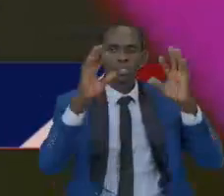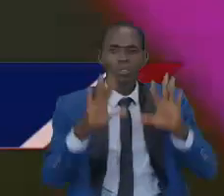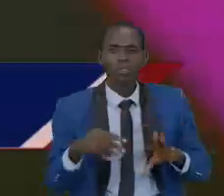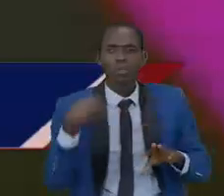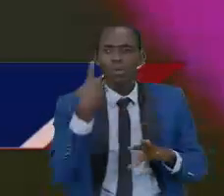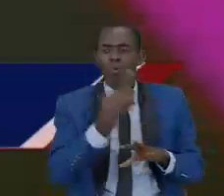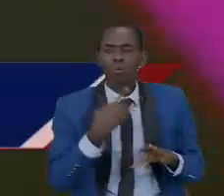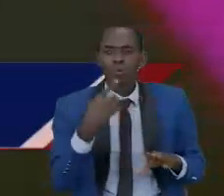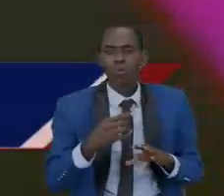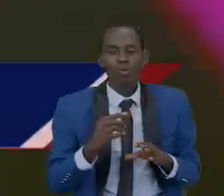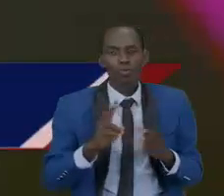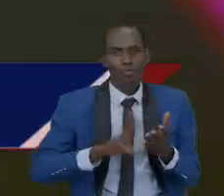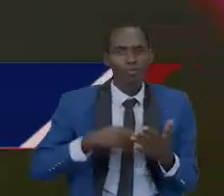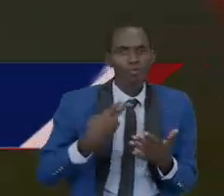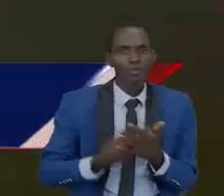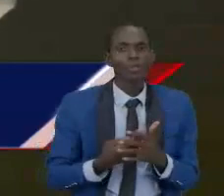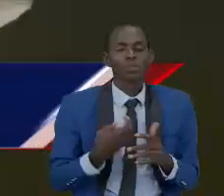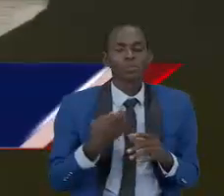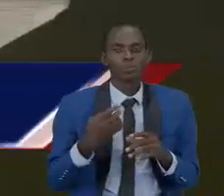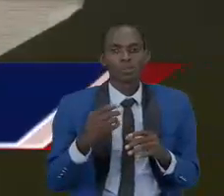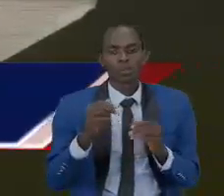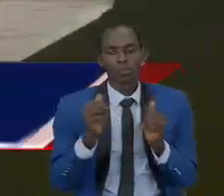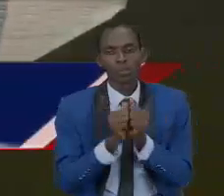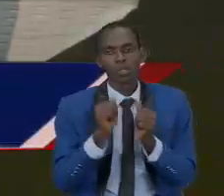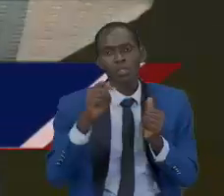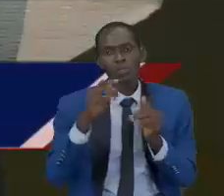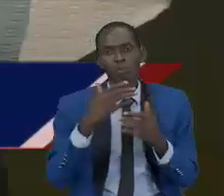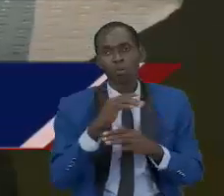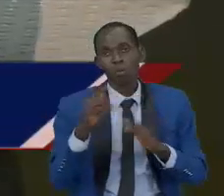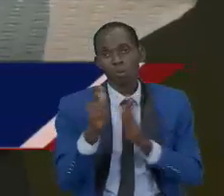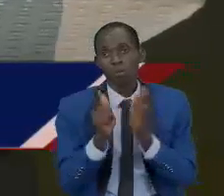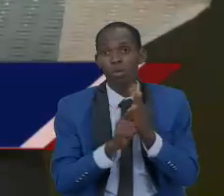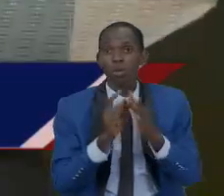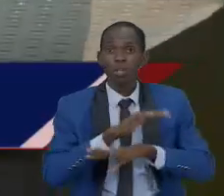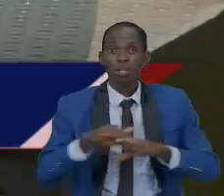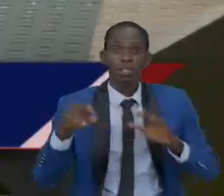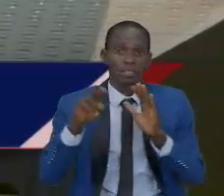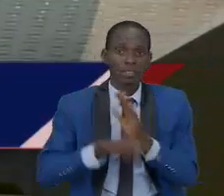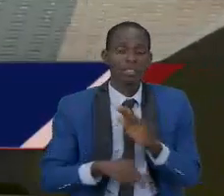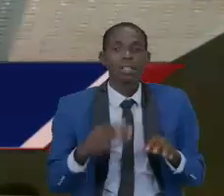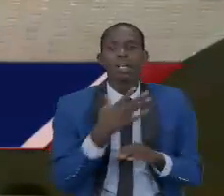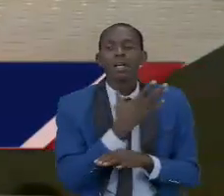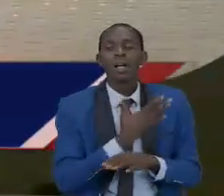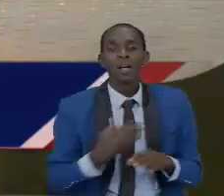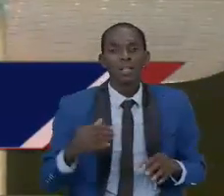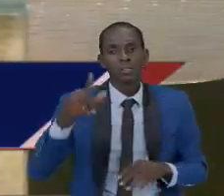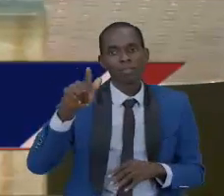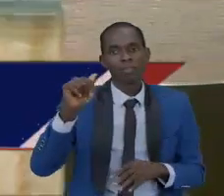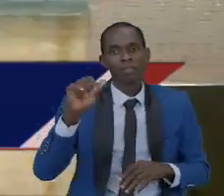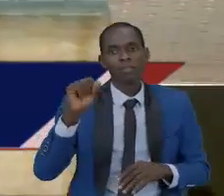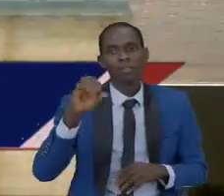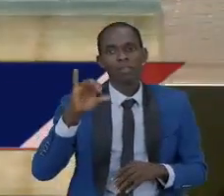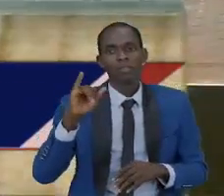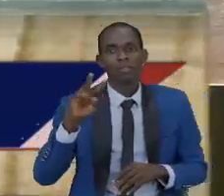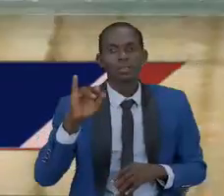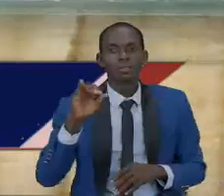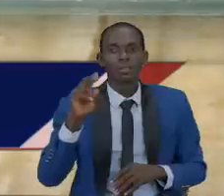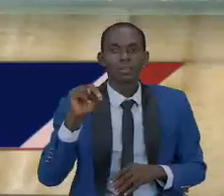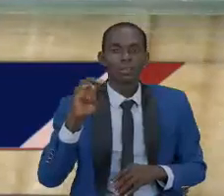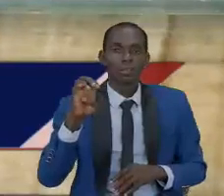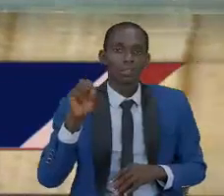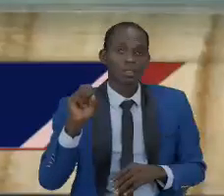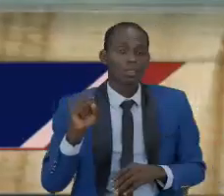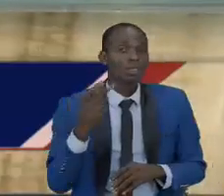lawlessness and lasciviousness the incorrigible teachers they have heard they have known